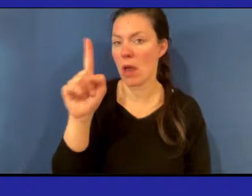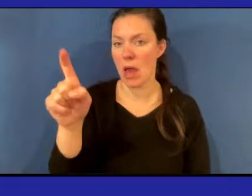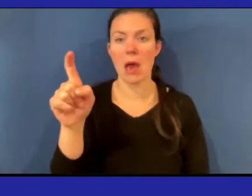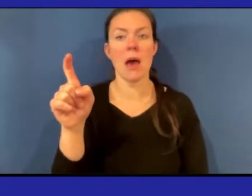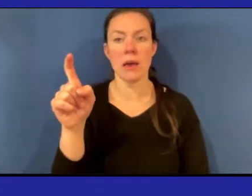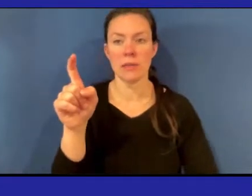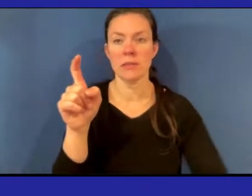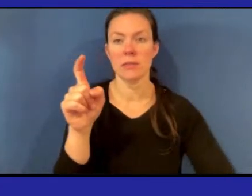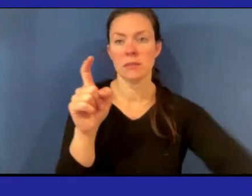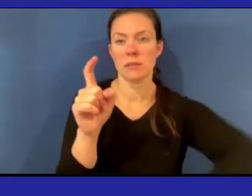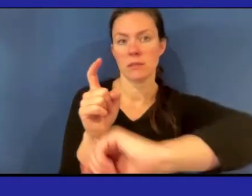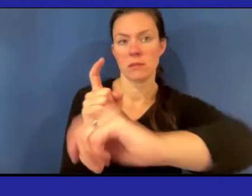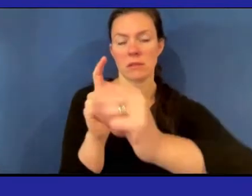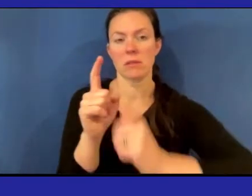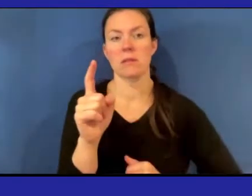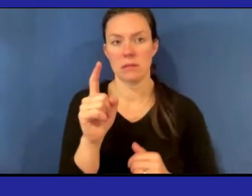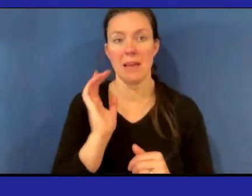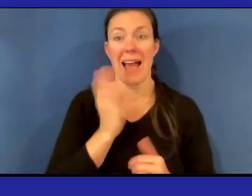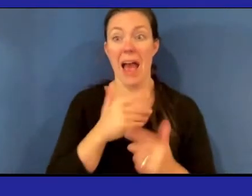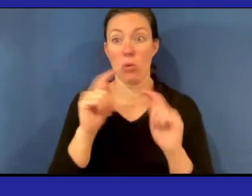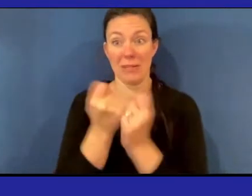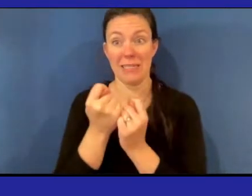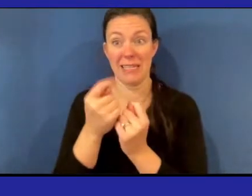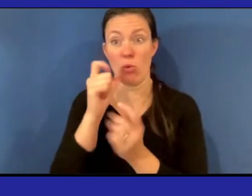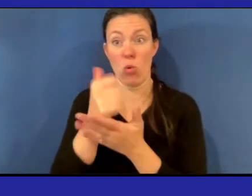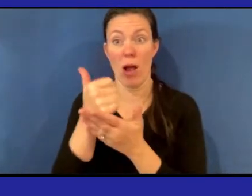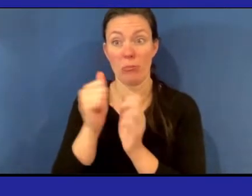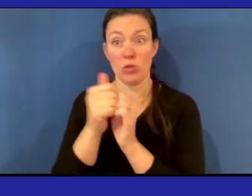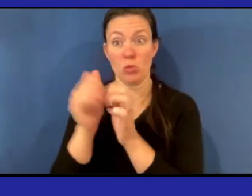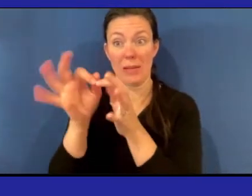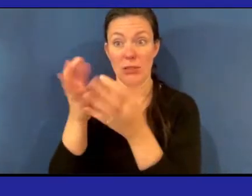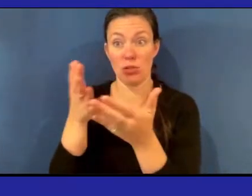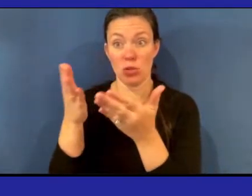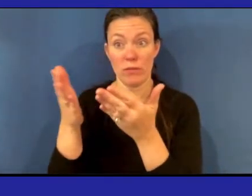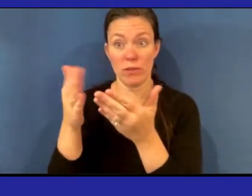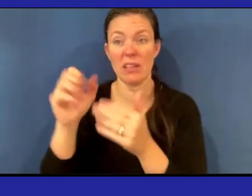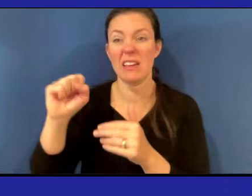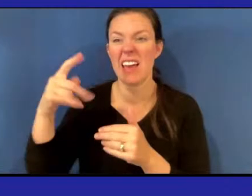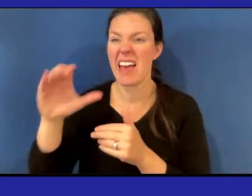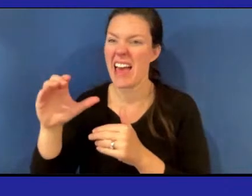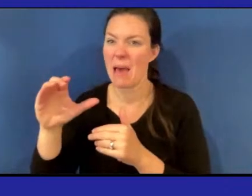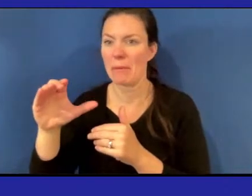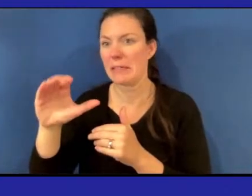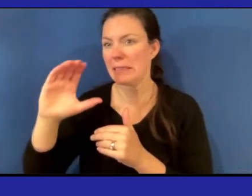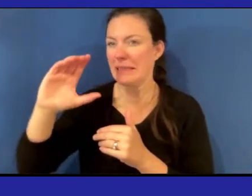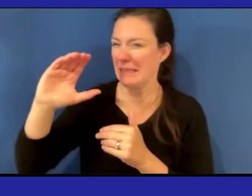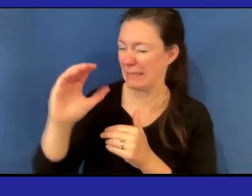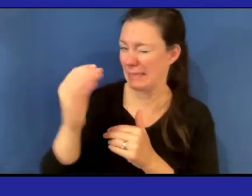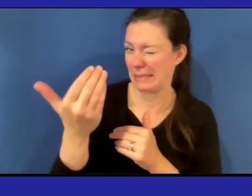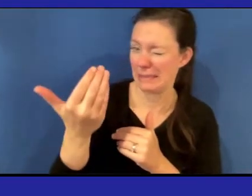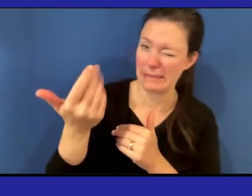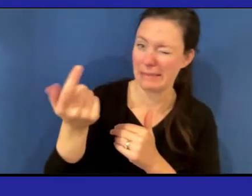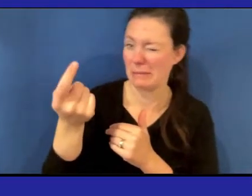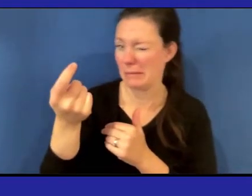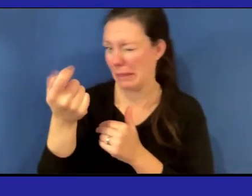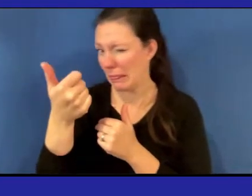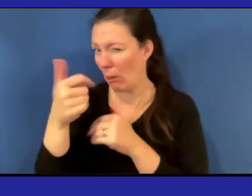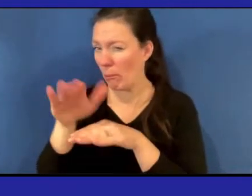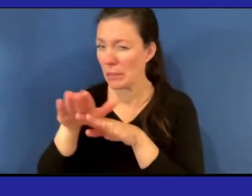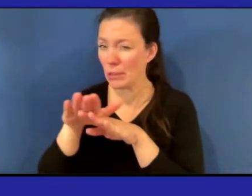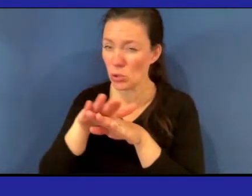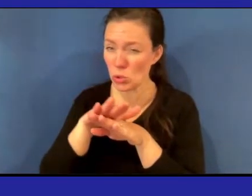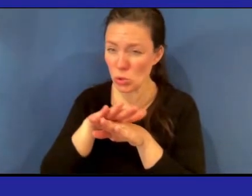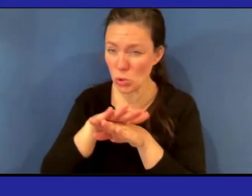team, working on interpretation services, Epic's not moving as fast as we had hoped, but they definitely have increased the number